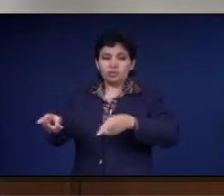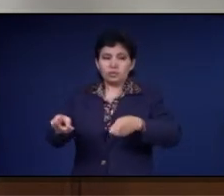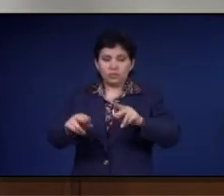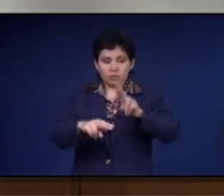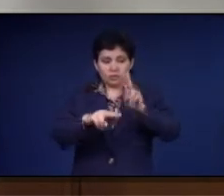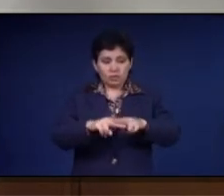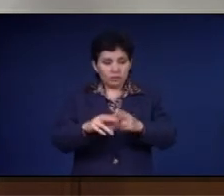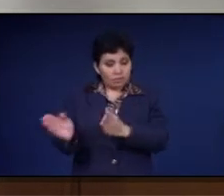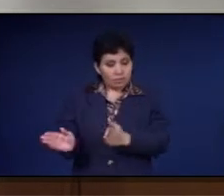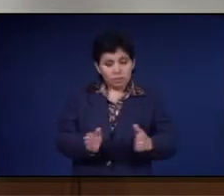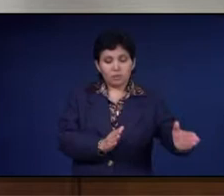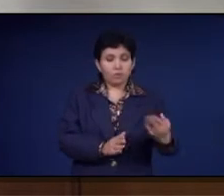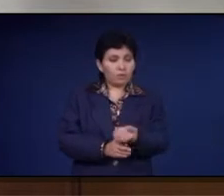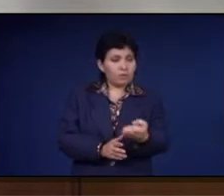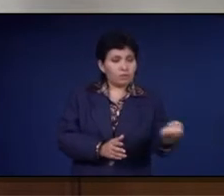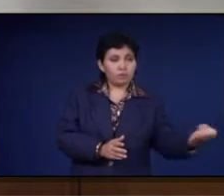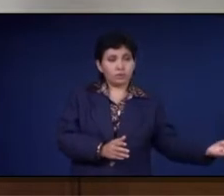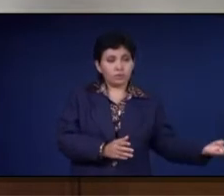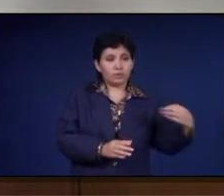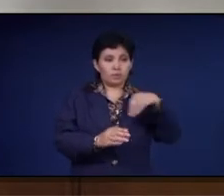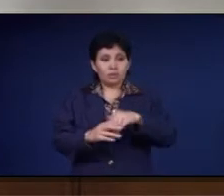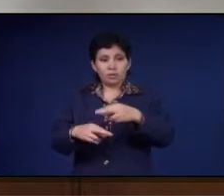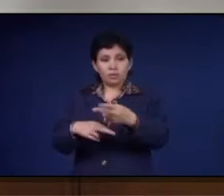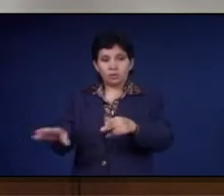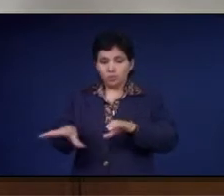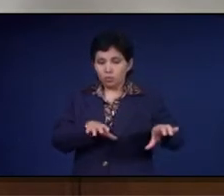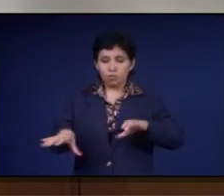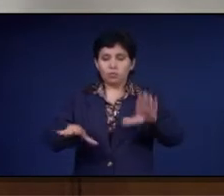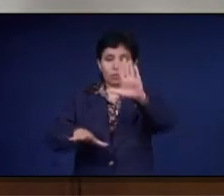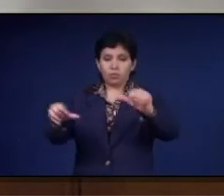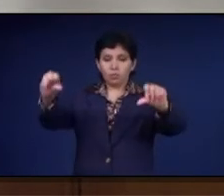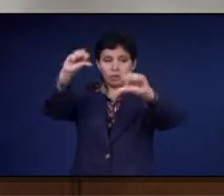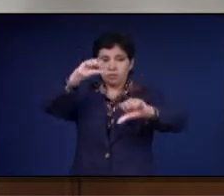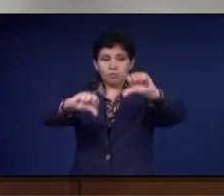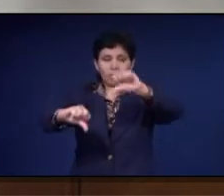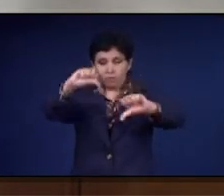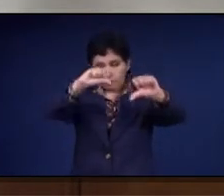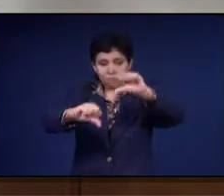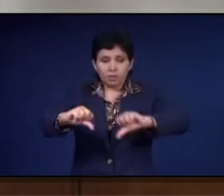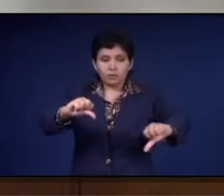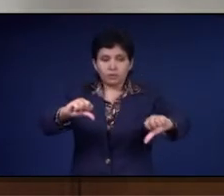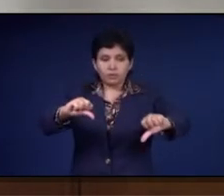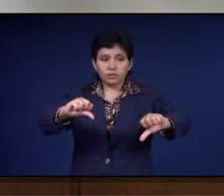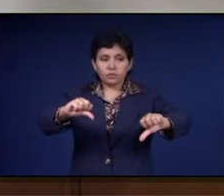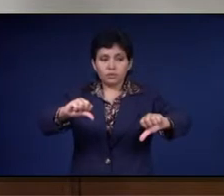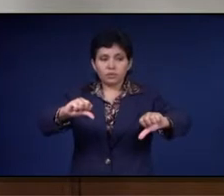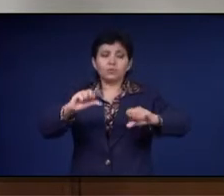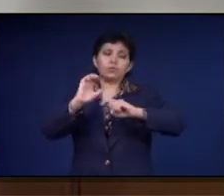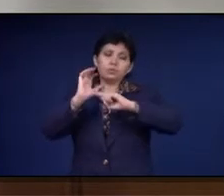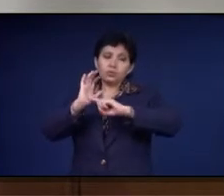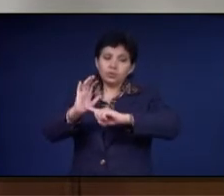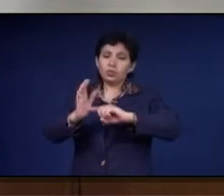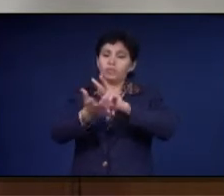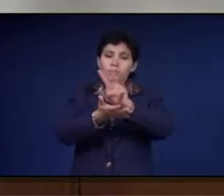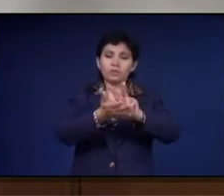for your participants to go inside the rooms and you do your own experiments. You can have a survey or a video shown, and you